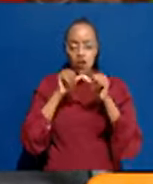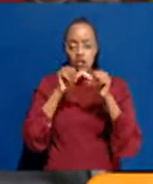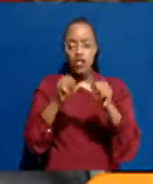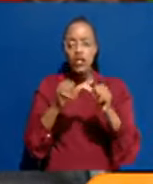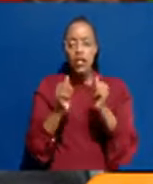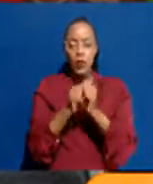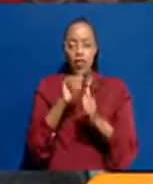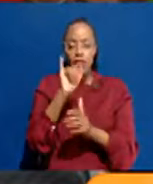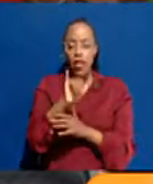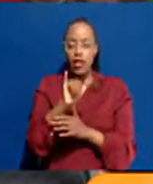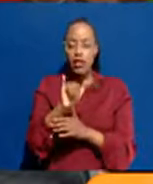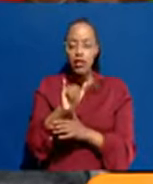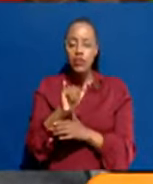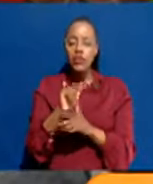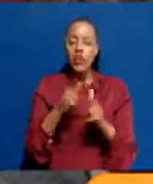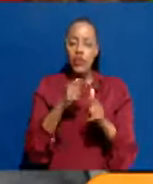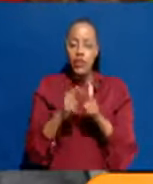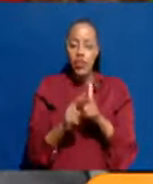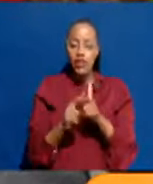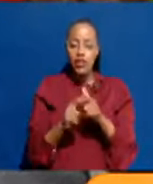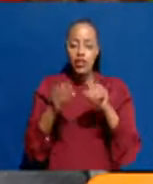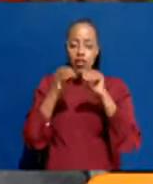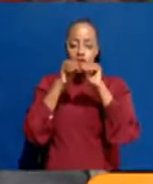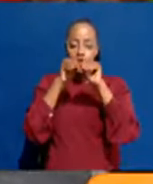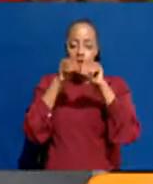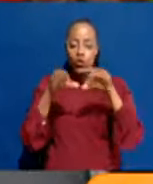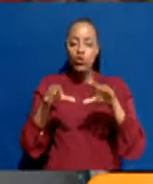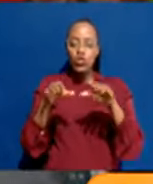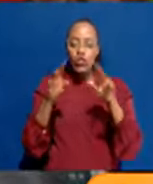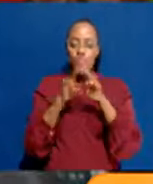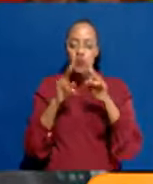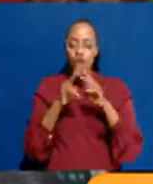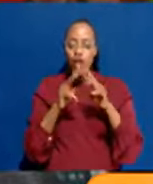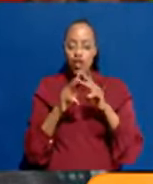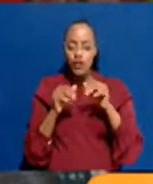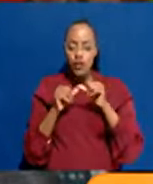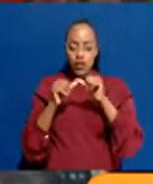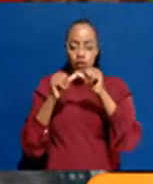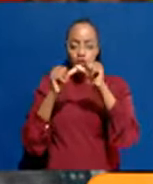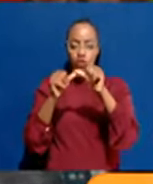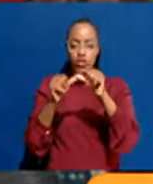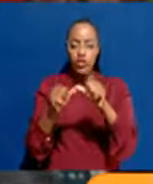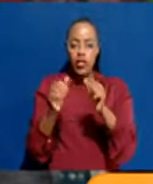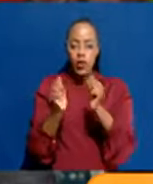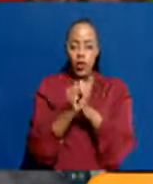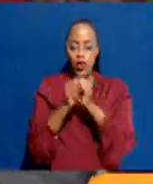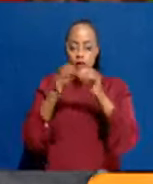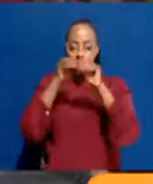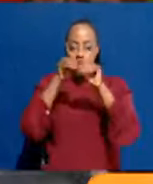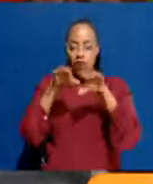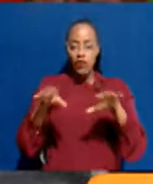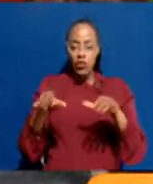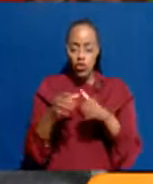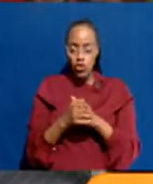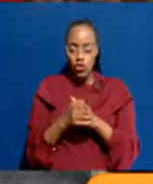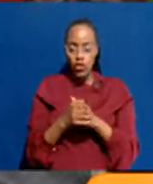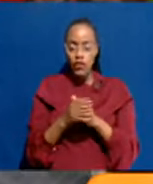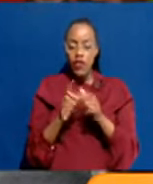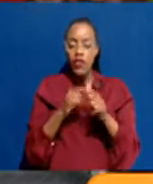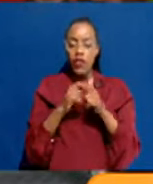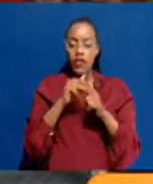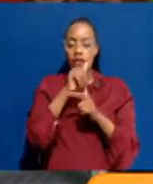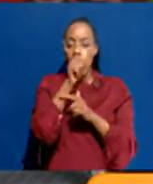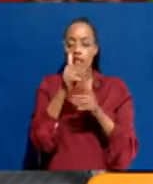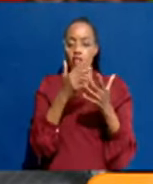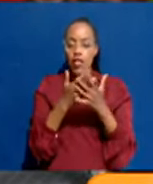with that. And then devolution. He was very consistent within devolution. The other